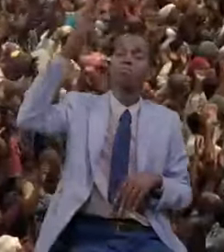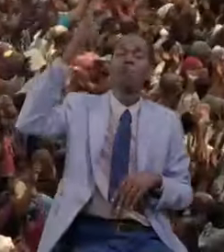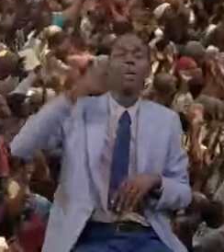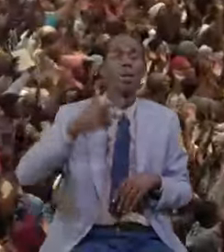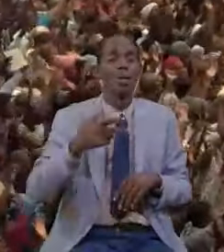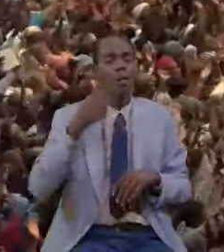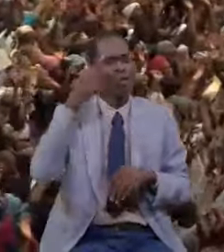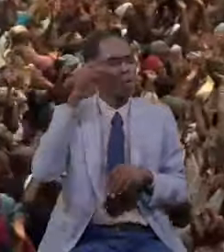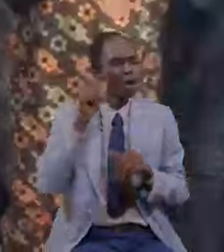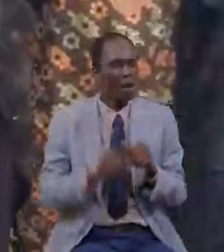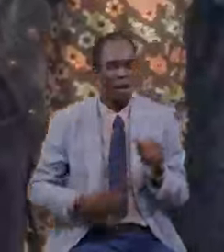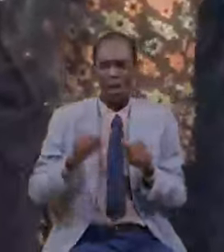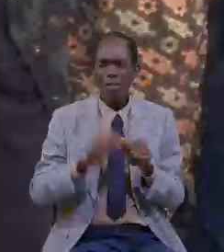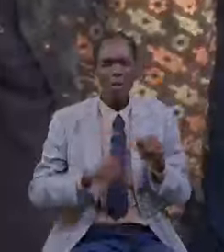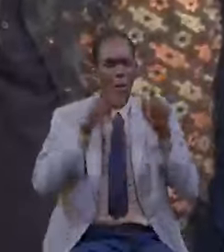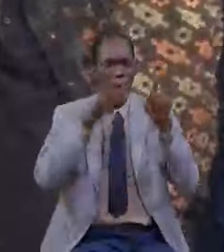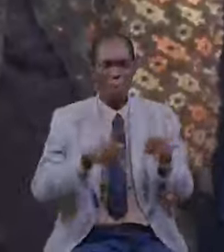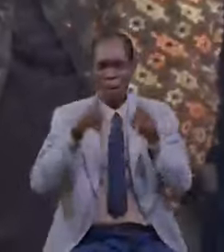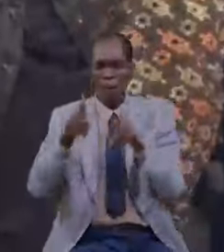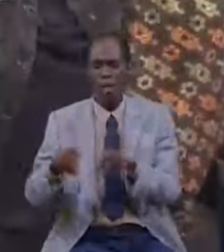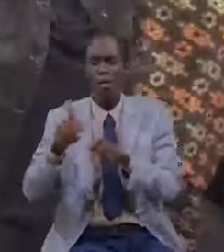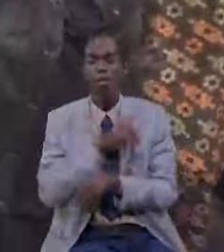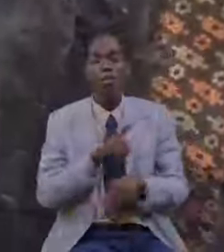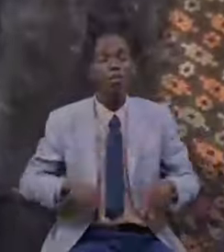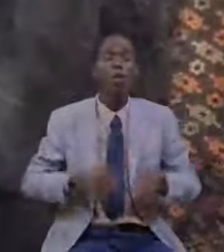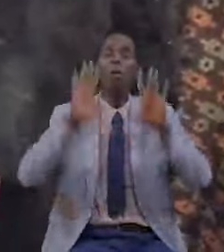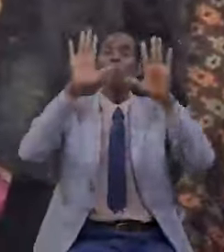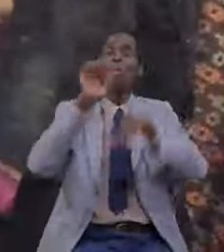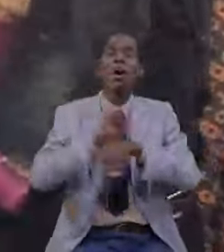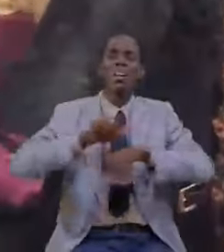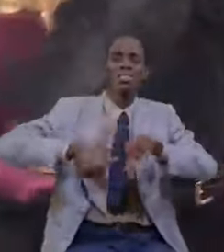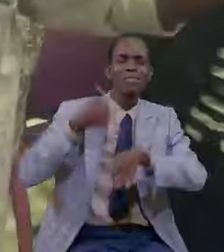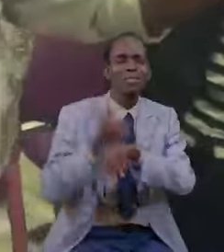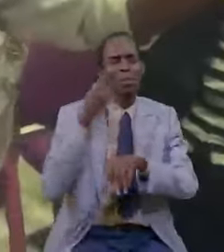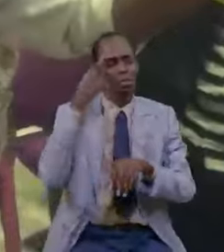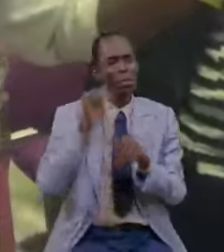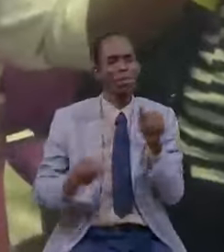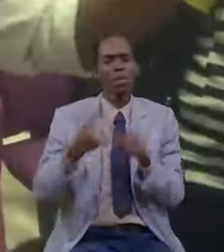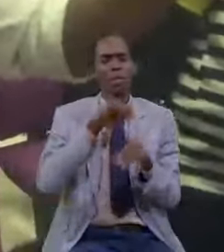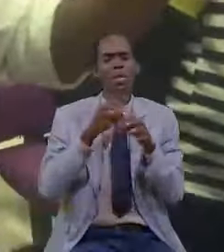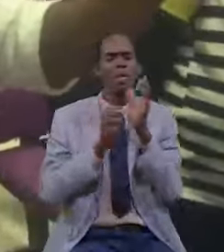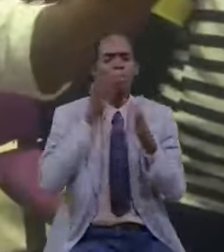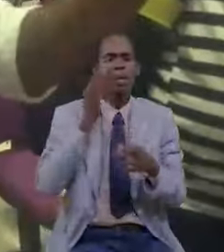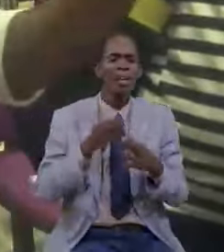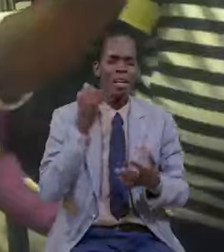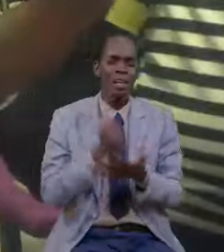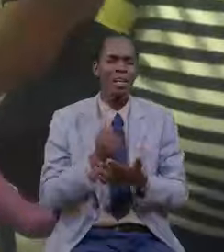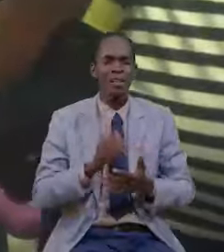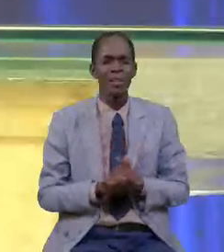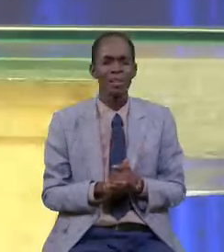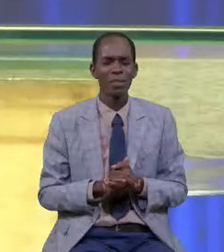every single person, Lord, miracle confirmation in Jesus' name.